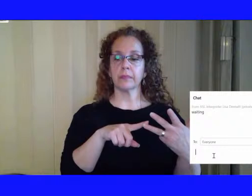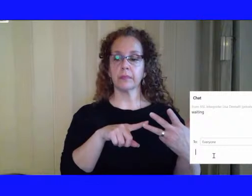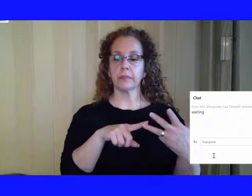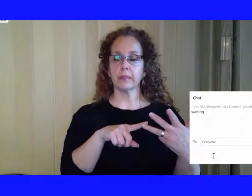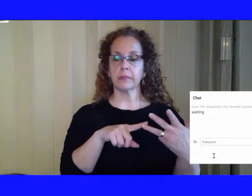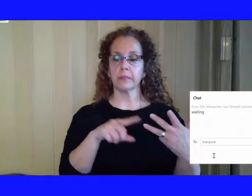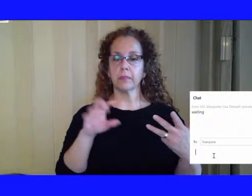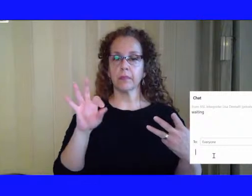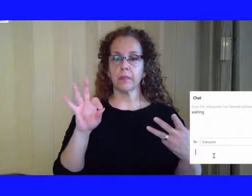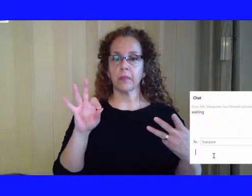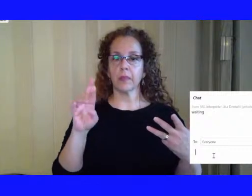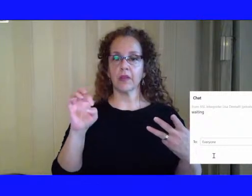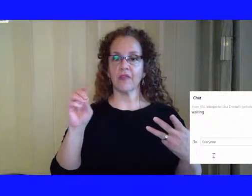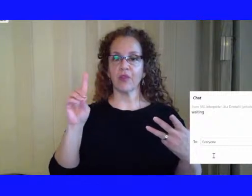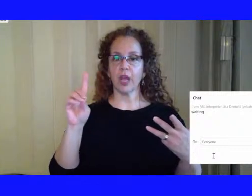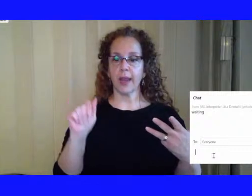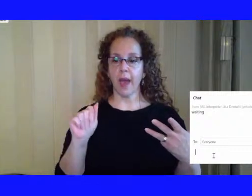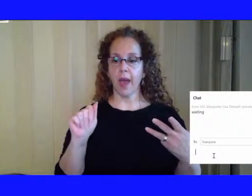Council.